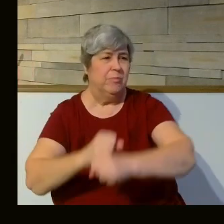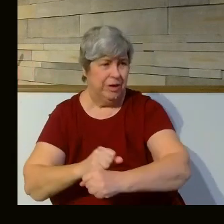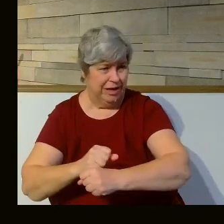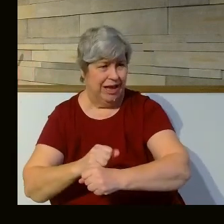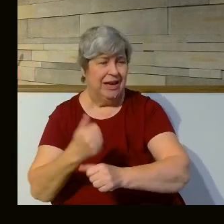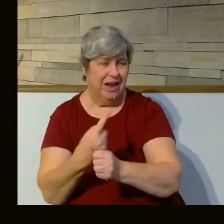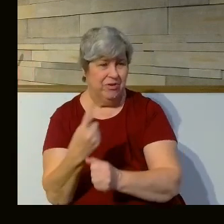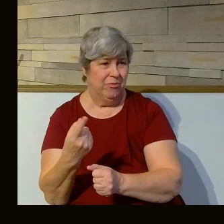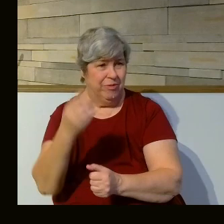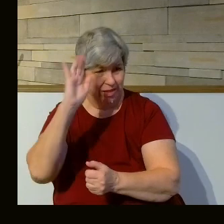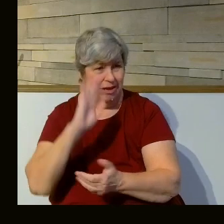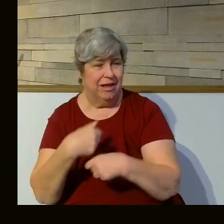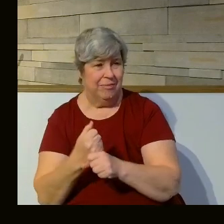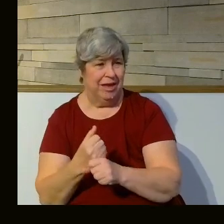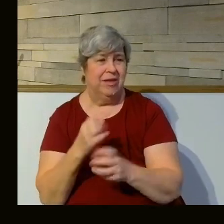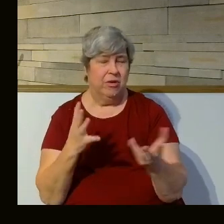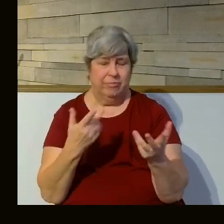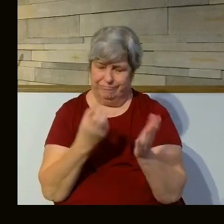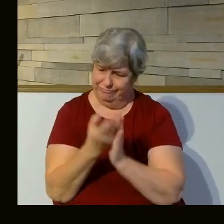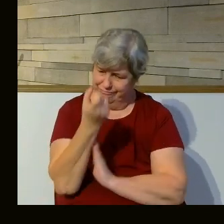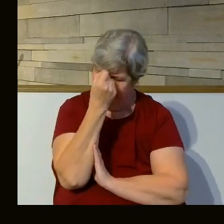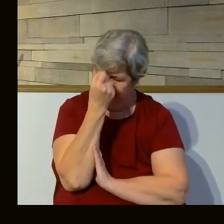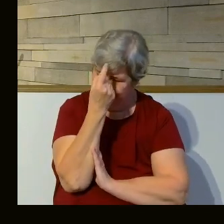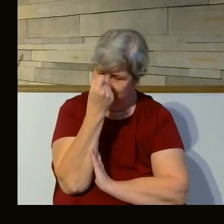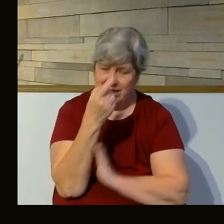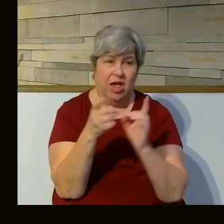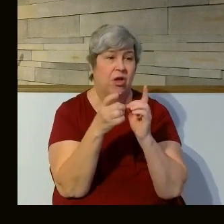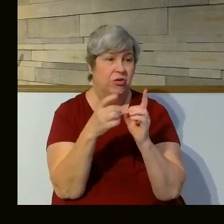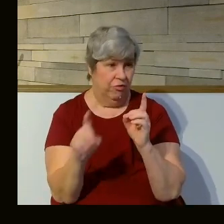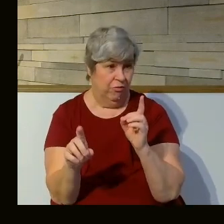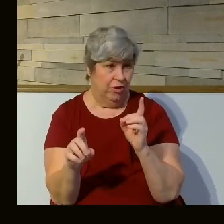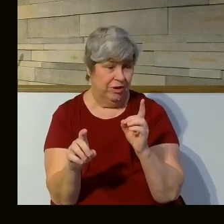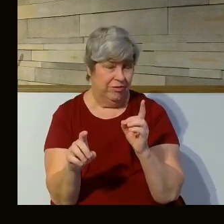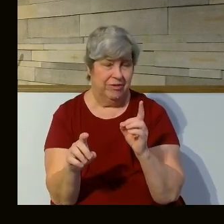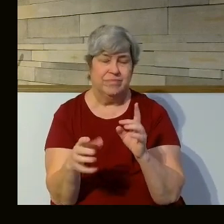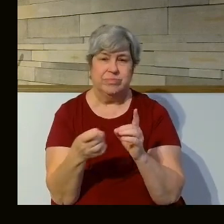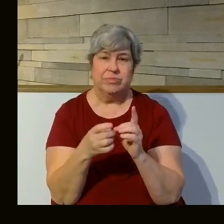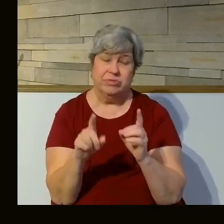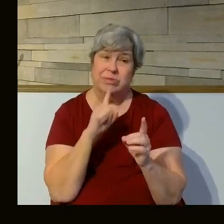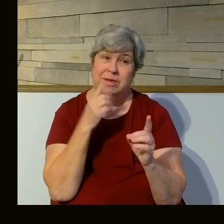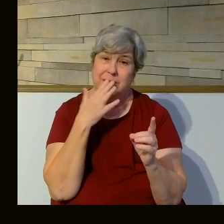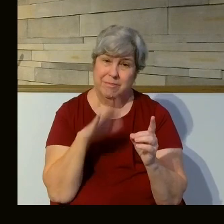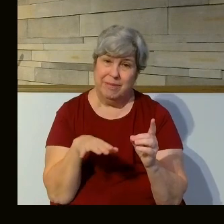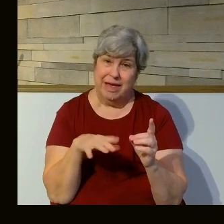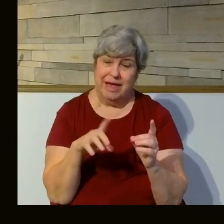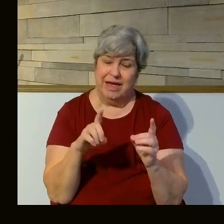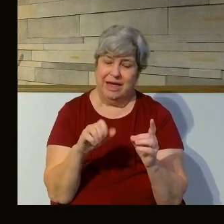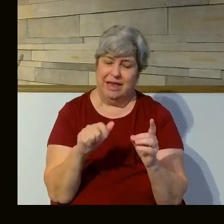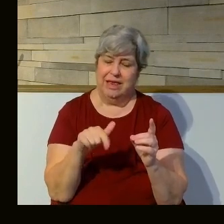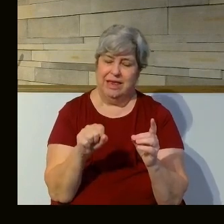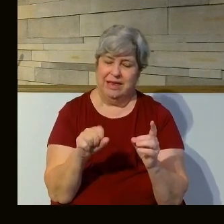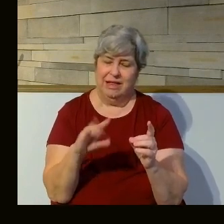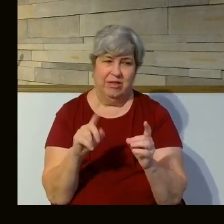God. So let's get that straight right away. Divorce. Divorce is bad. Dallas Willard, you hear his quote? Did you